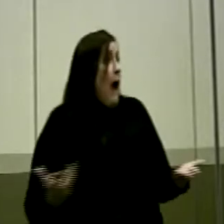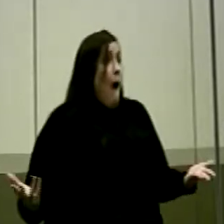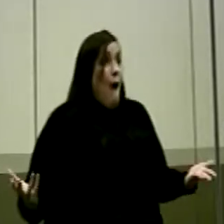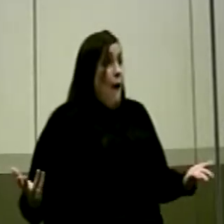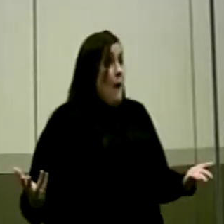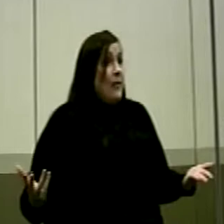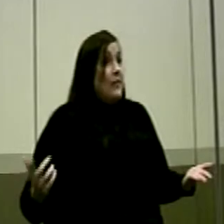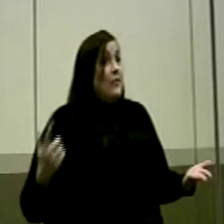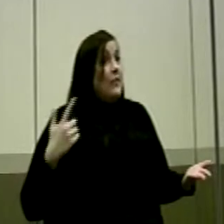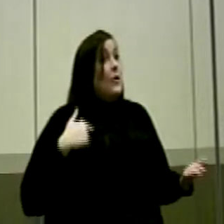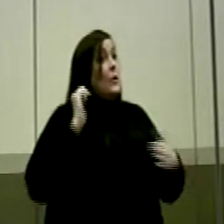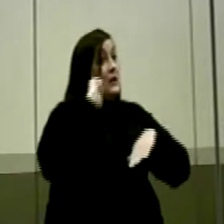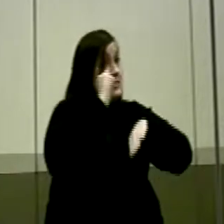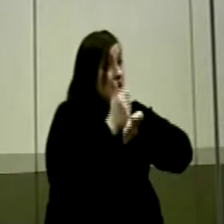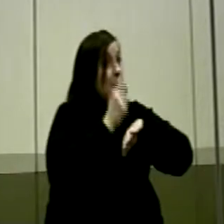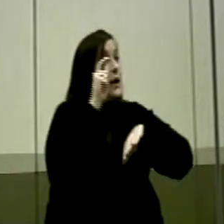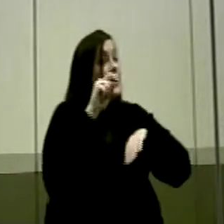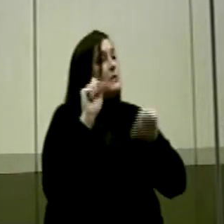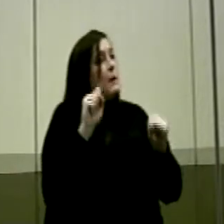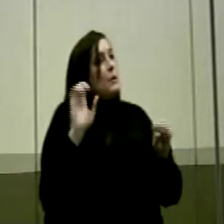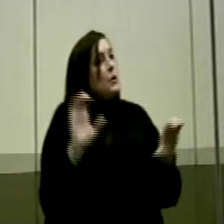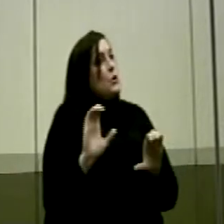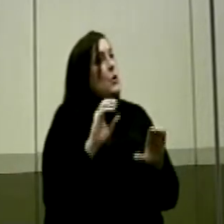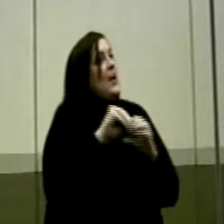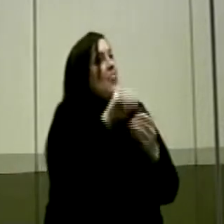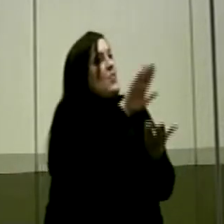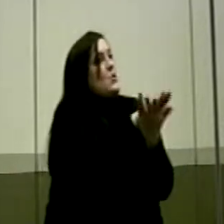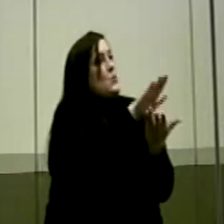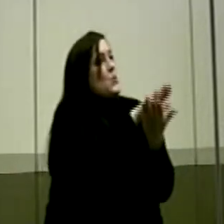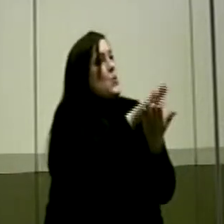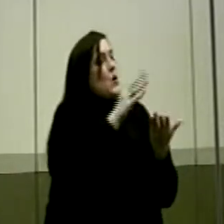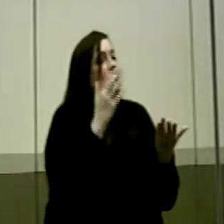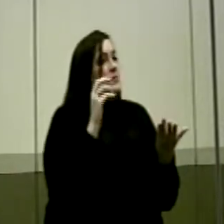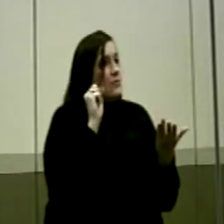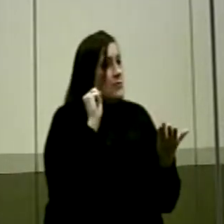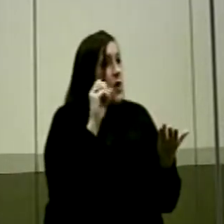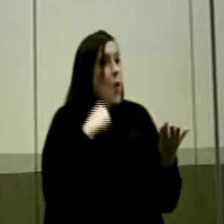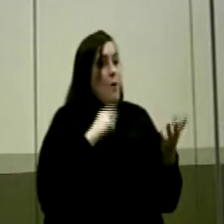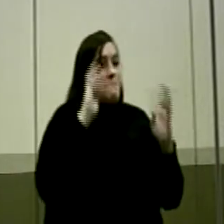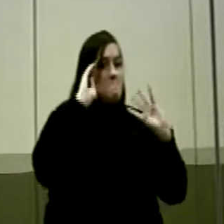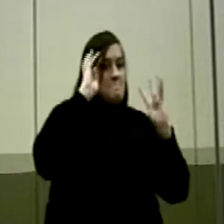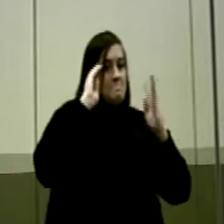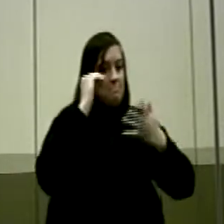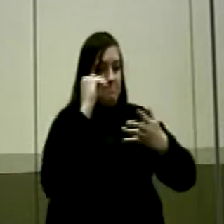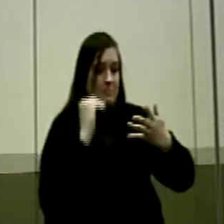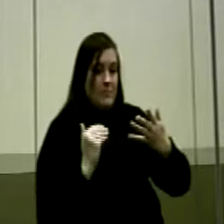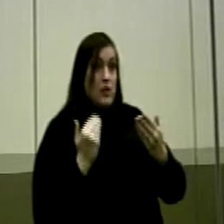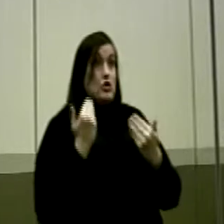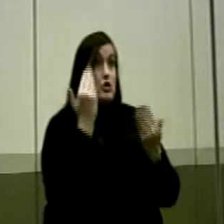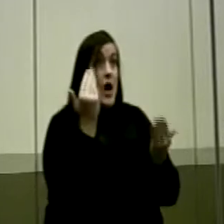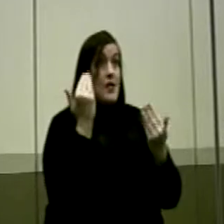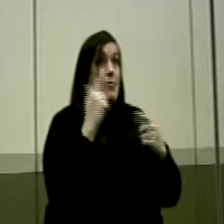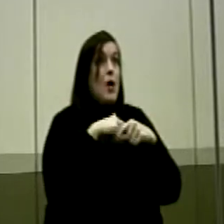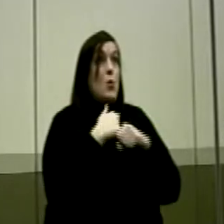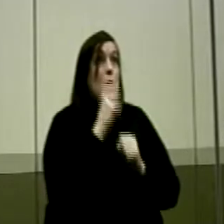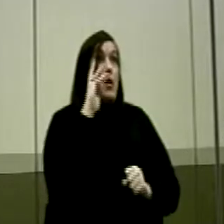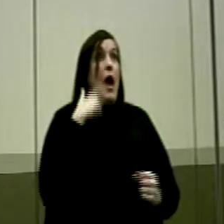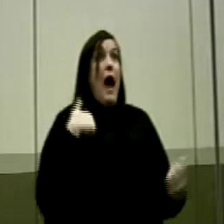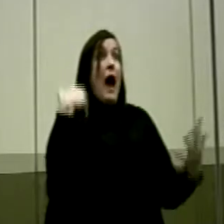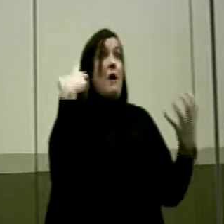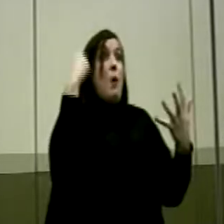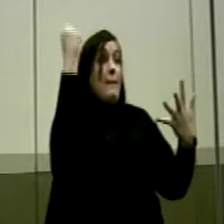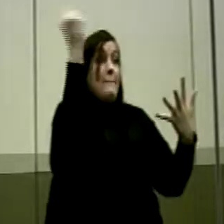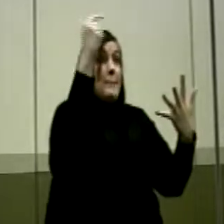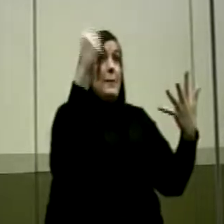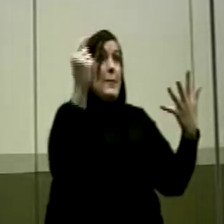set the parameters and we have to be able to do it in school. So we come up with some suggestions as a group, and they start creating their own menu. And then they'll come along